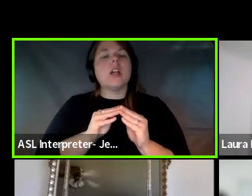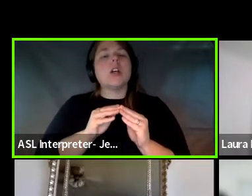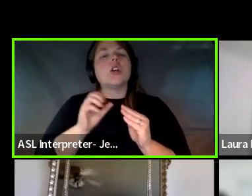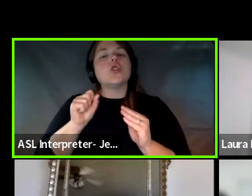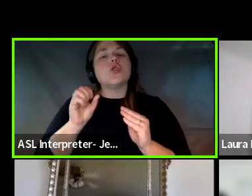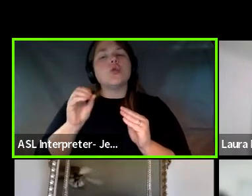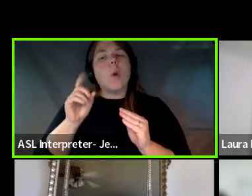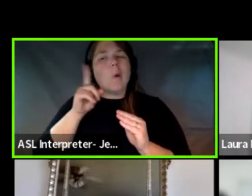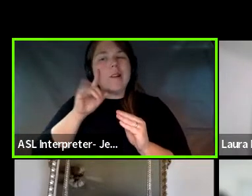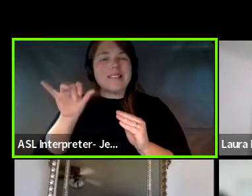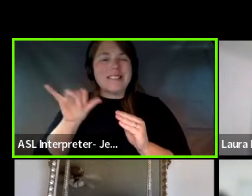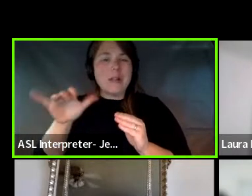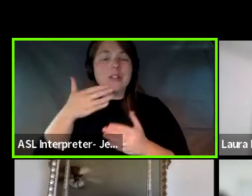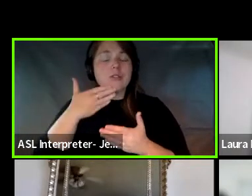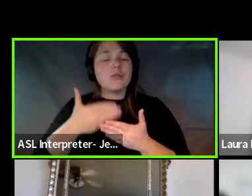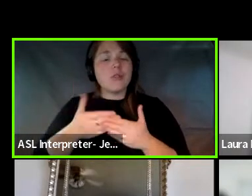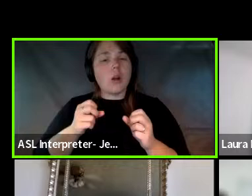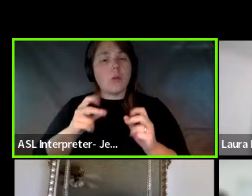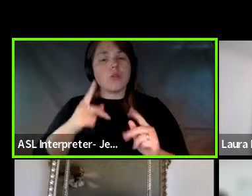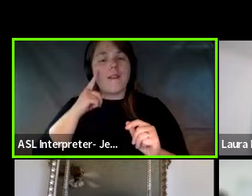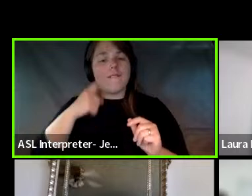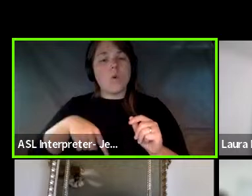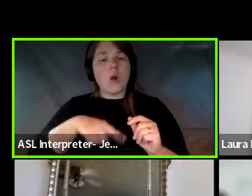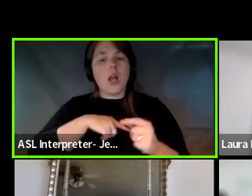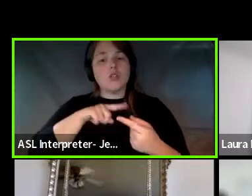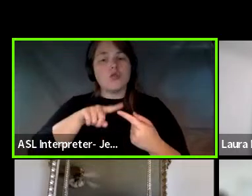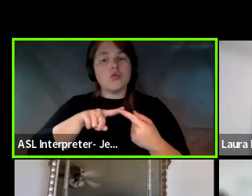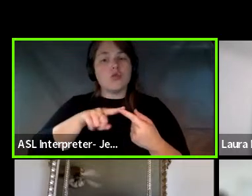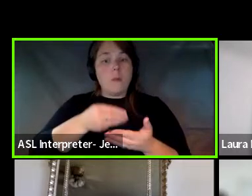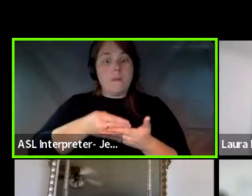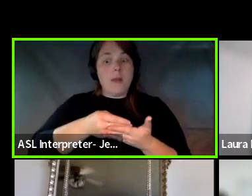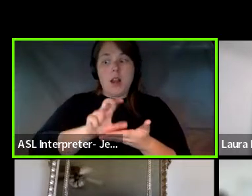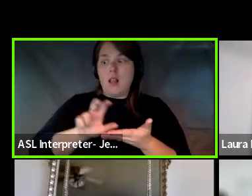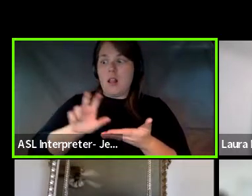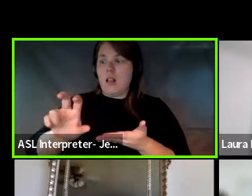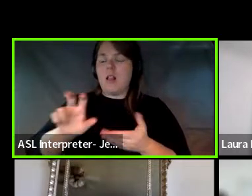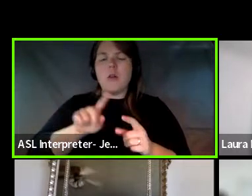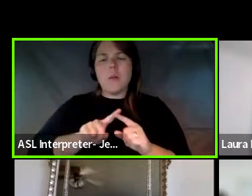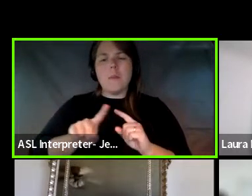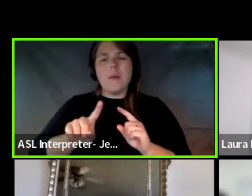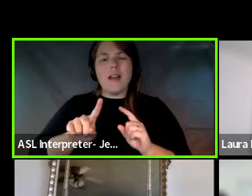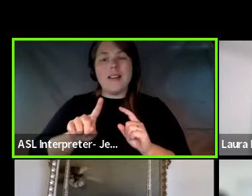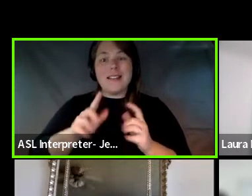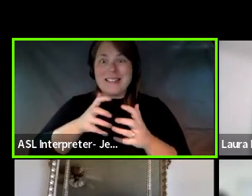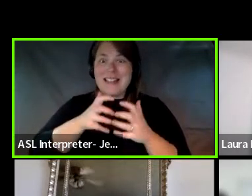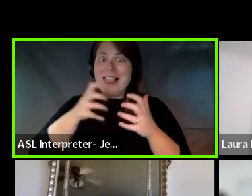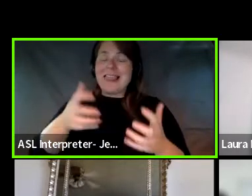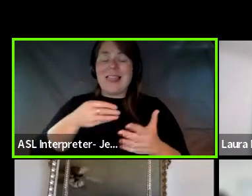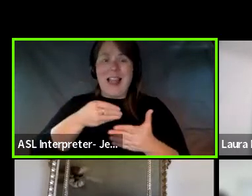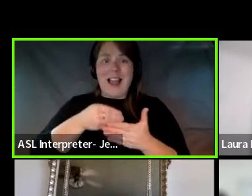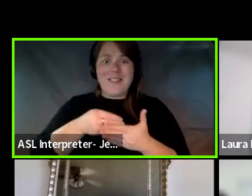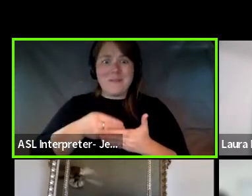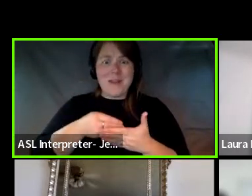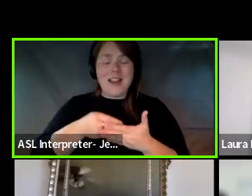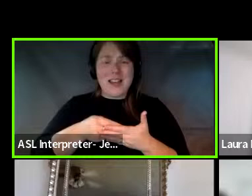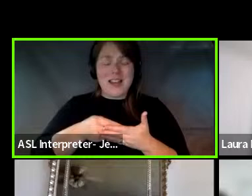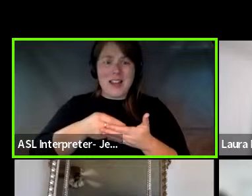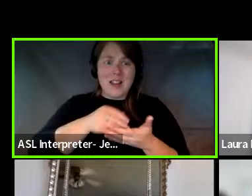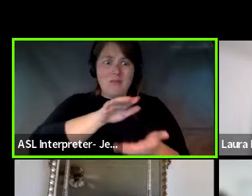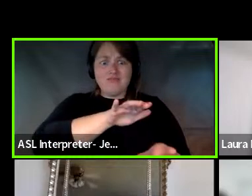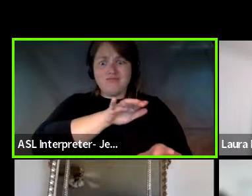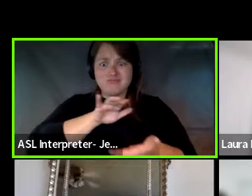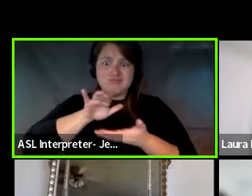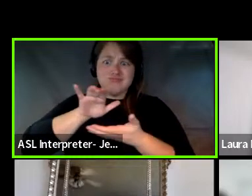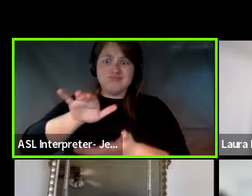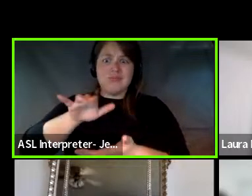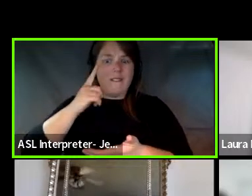sounds like a good opportunity for us to reallocate this money, it is a considerably large amount of funding for us to not